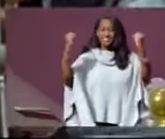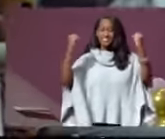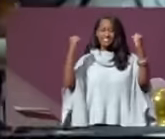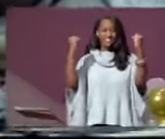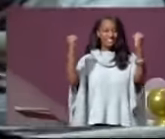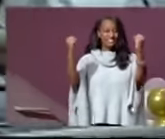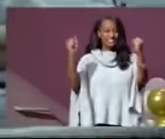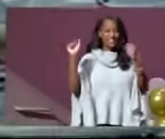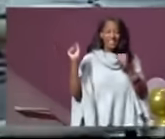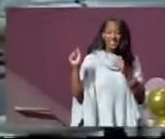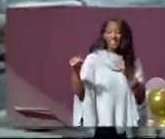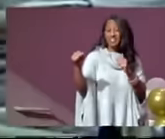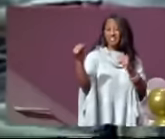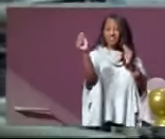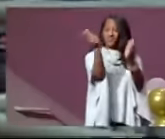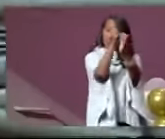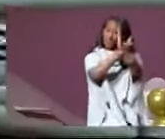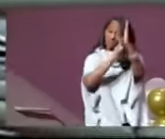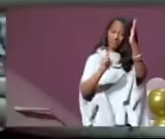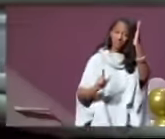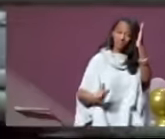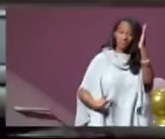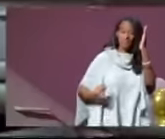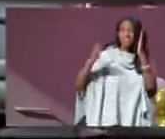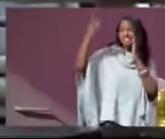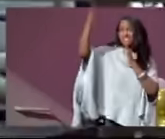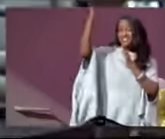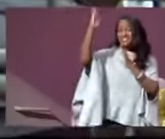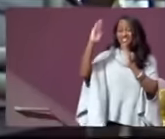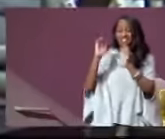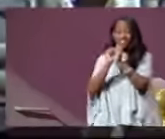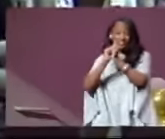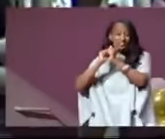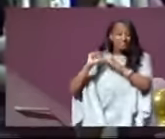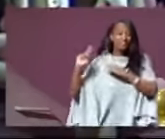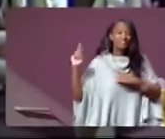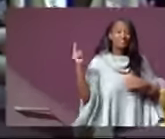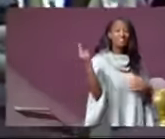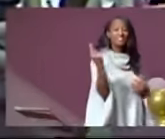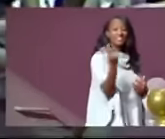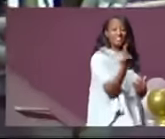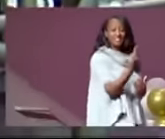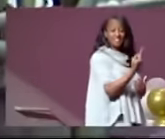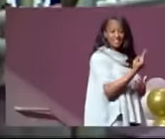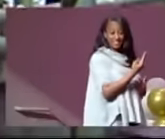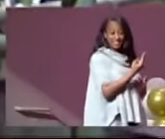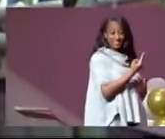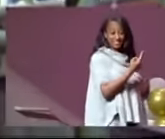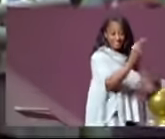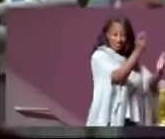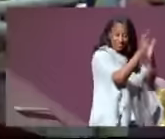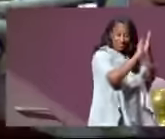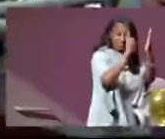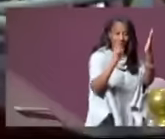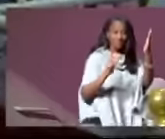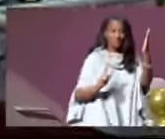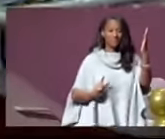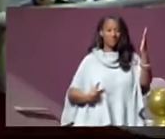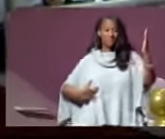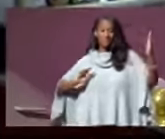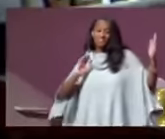The doors he's opened, all the times yes, he's healed Lord, you. Our God is omnipotent. Deep down in your soul, you got to know that